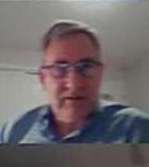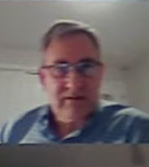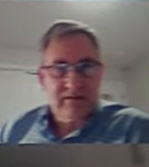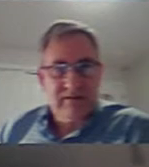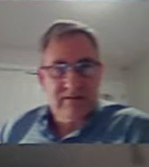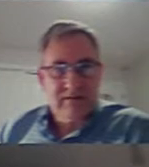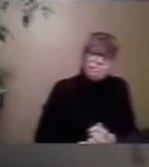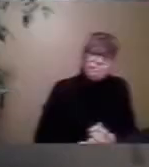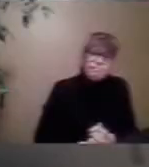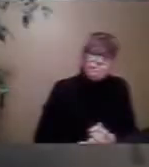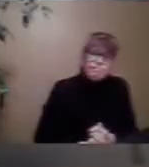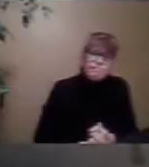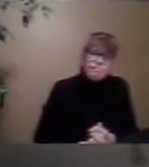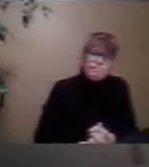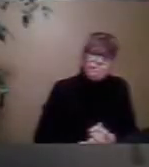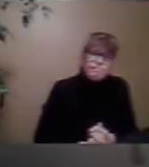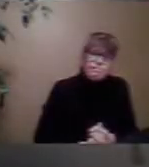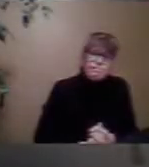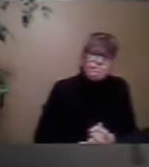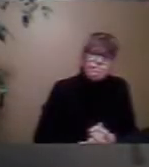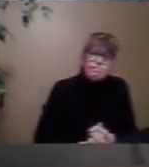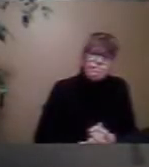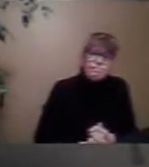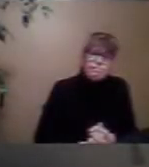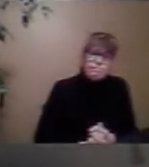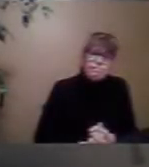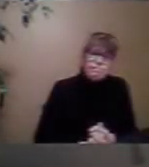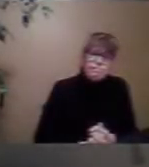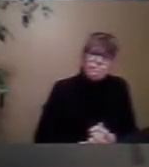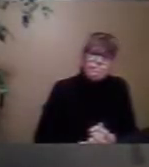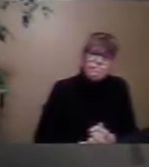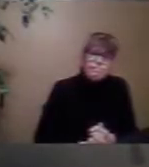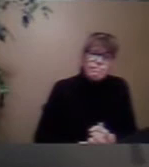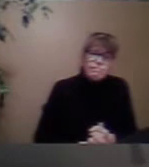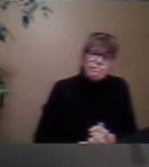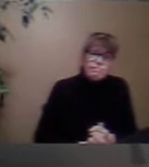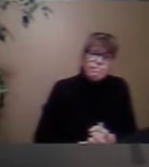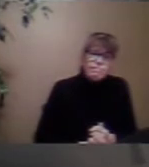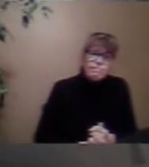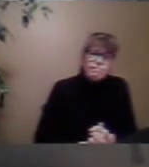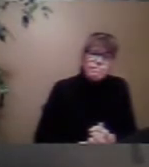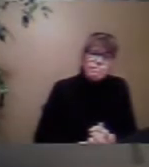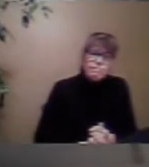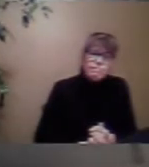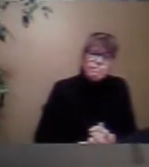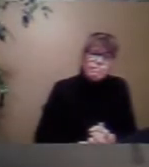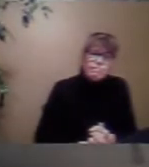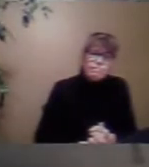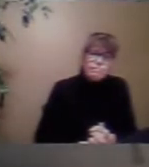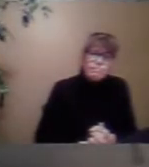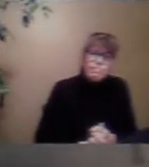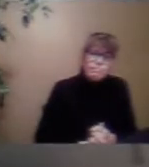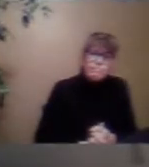Somebody else want to jump in here? I mean, you can't do anything or change to the